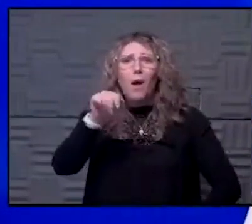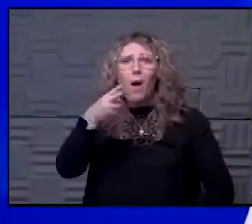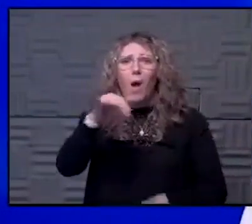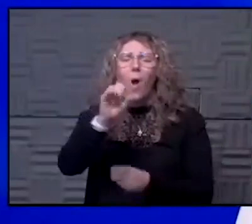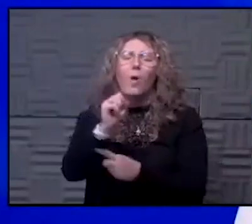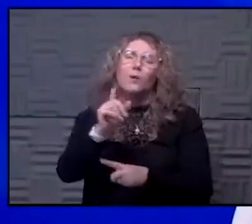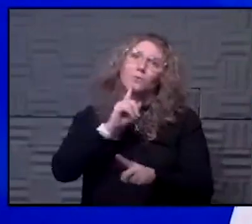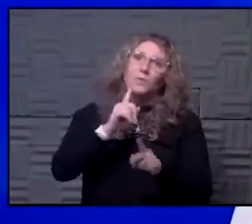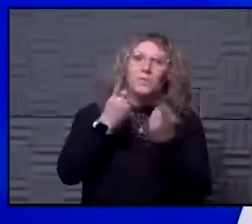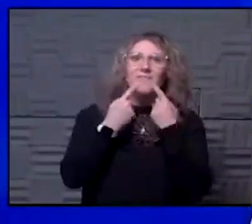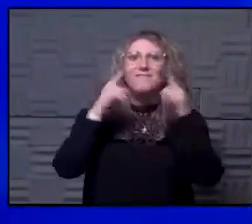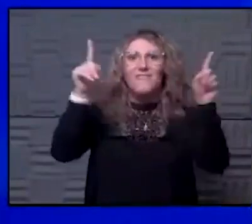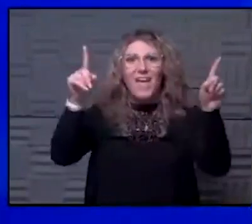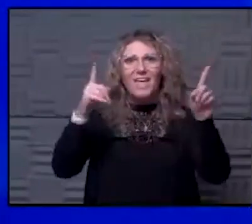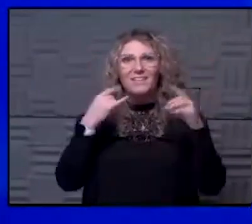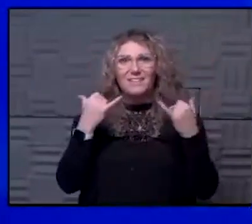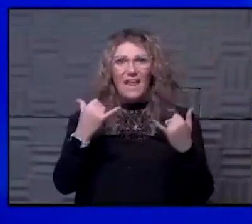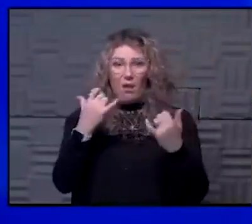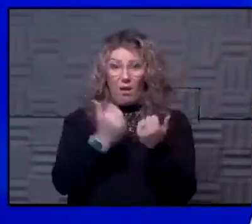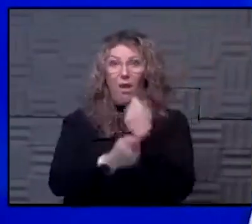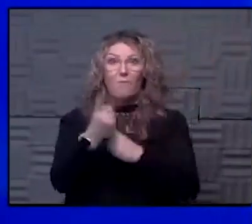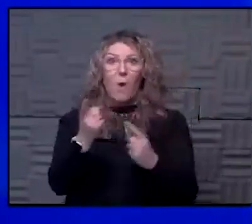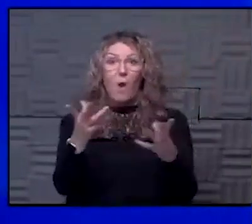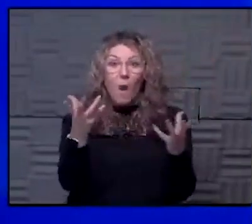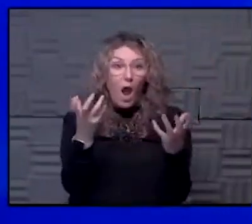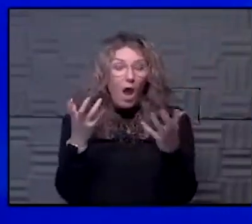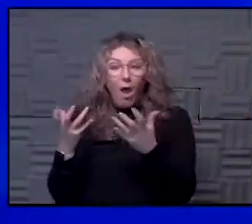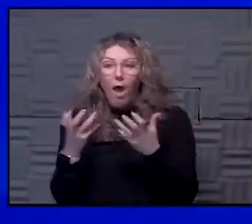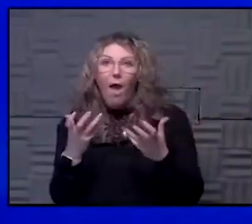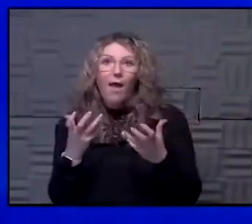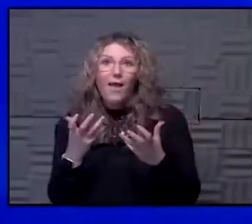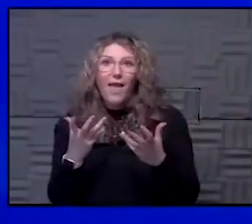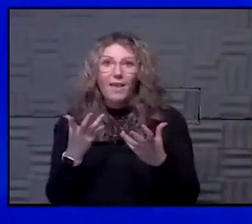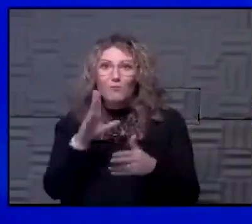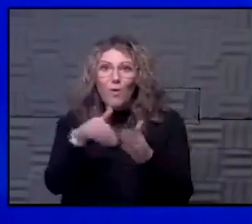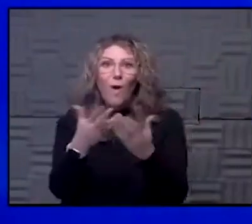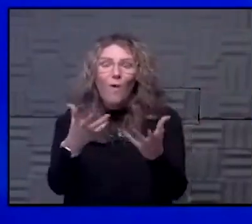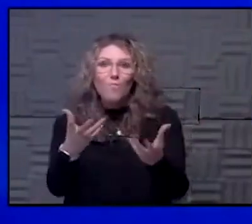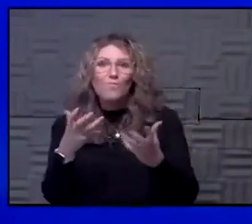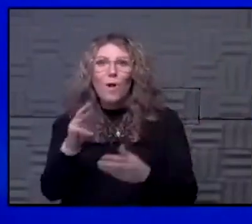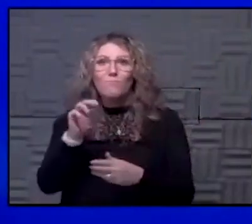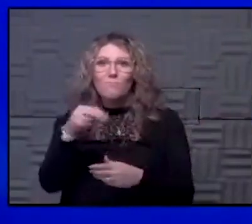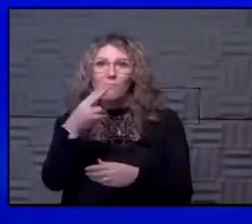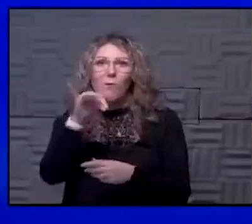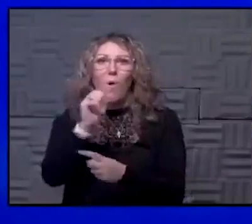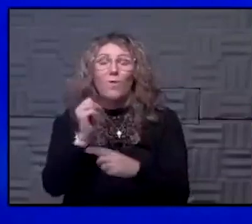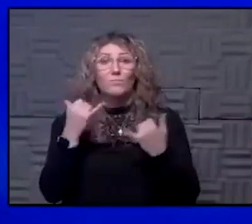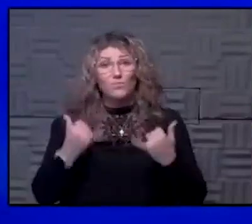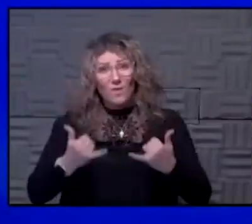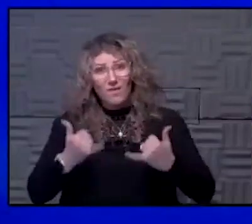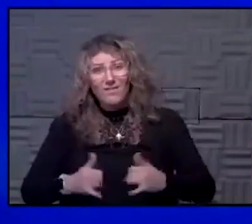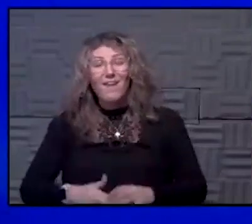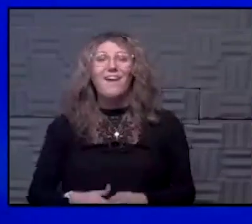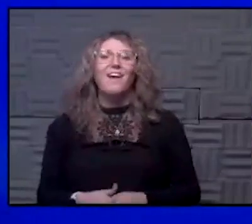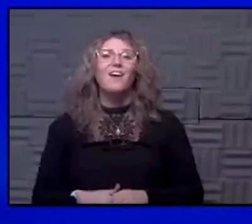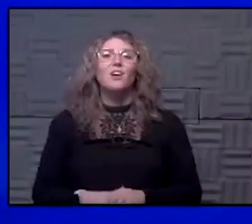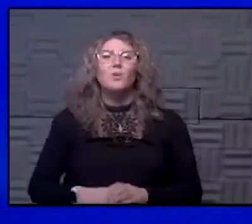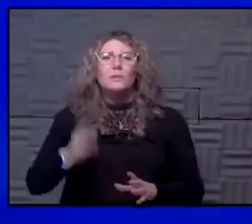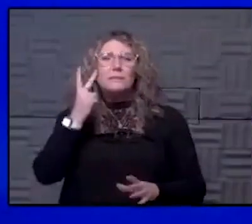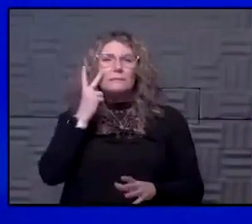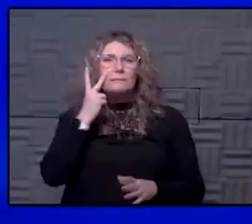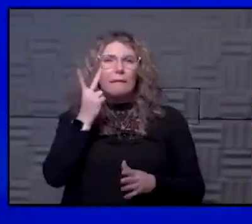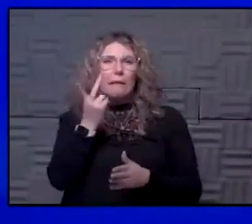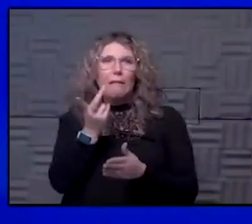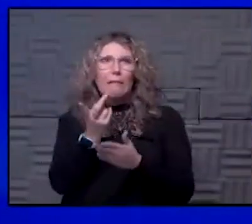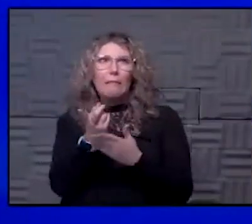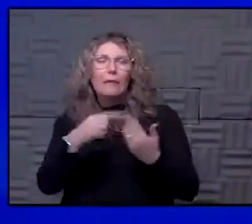effective. And now everybody wants them. And now we all want Mahomes right now. And I think what's going to happen, what we'll see is over the next 6 weeks,